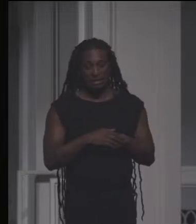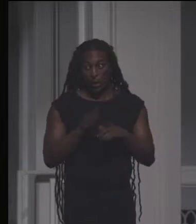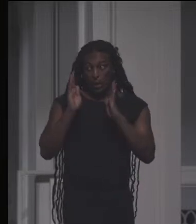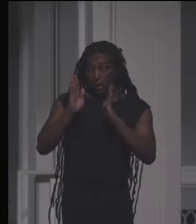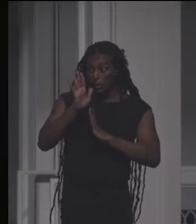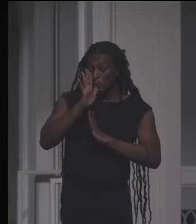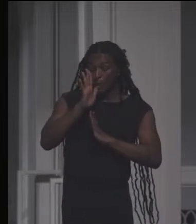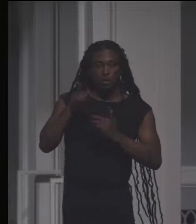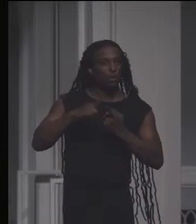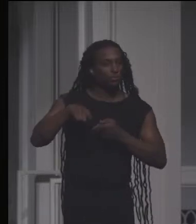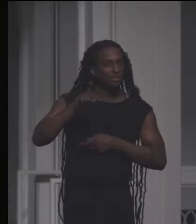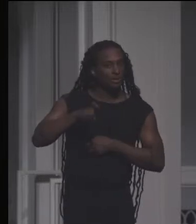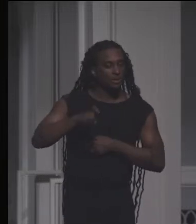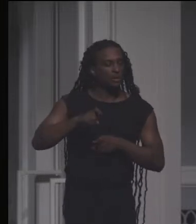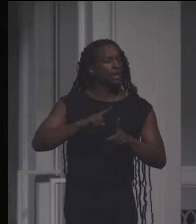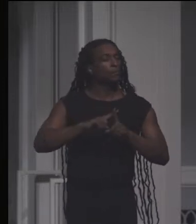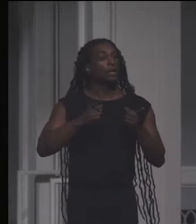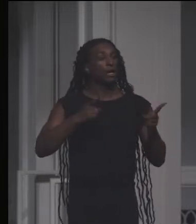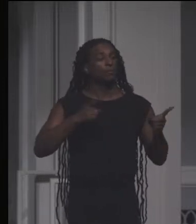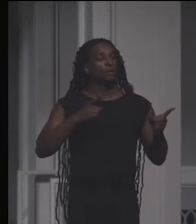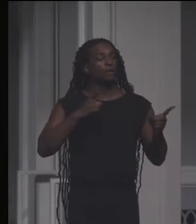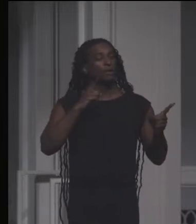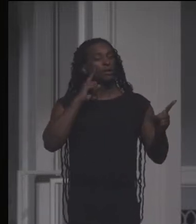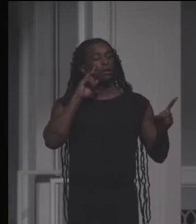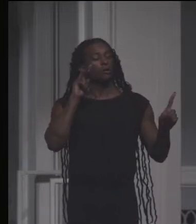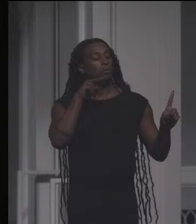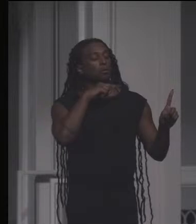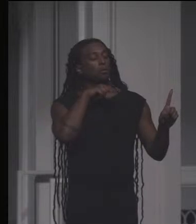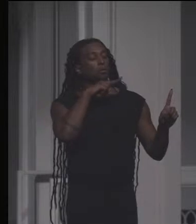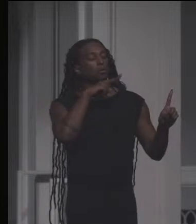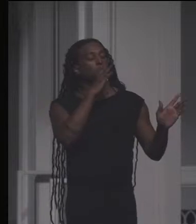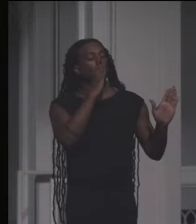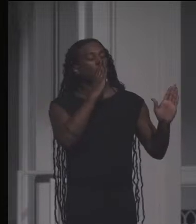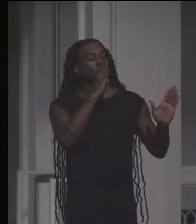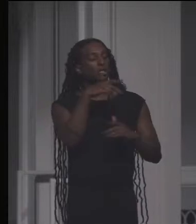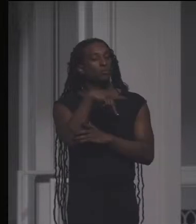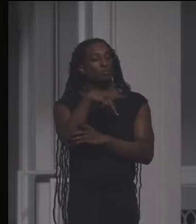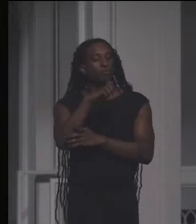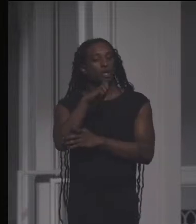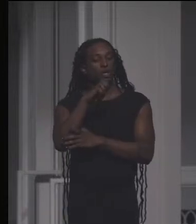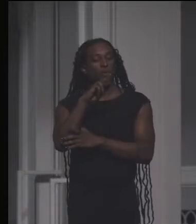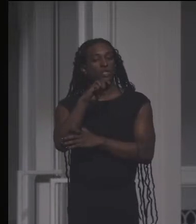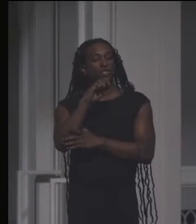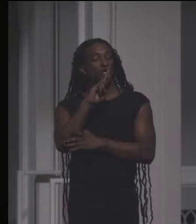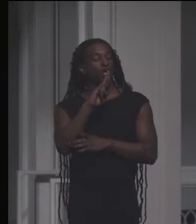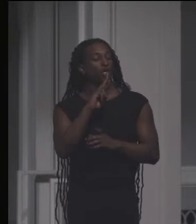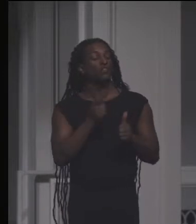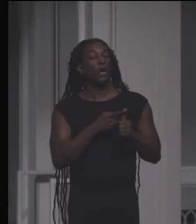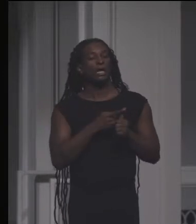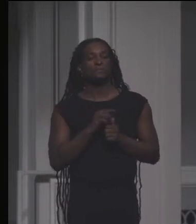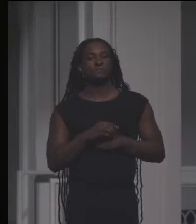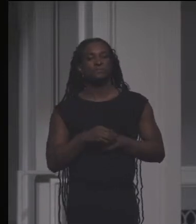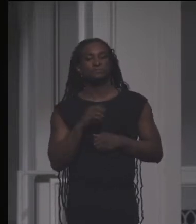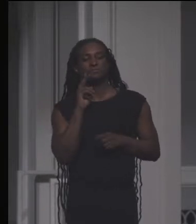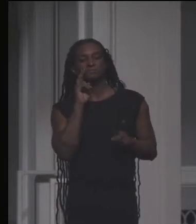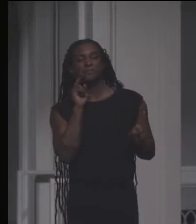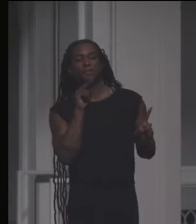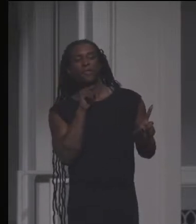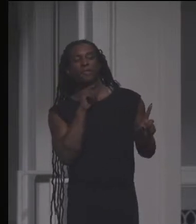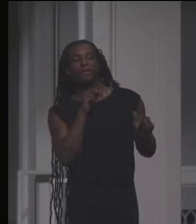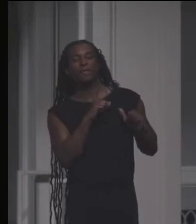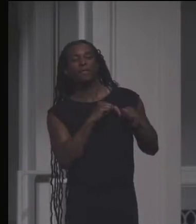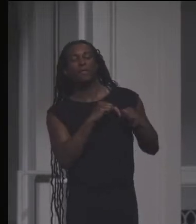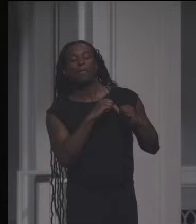then she began to pay attention to Peretir. At first, it was the glance that lasted a little